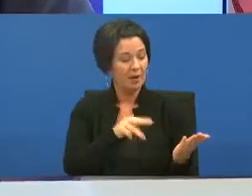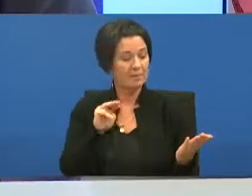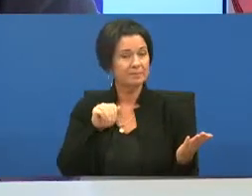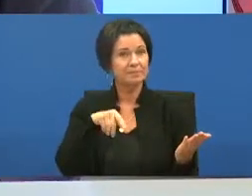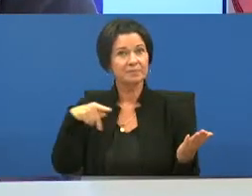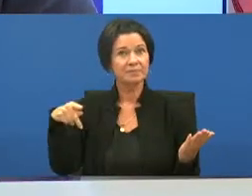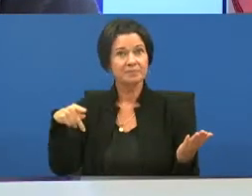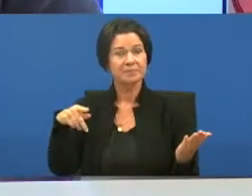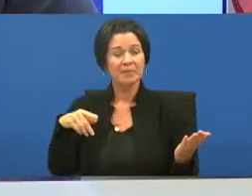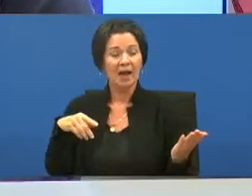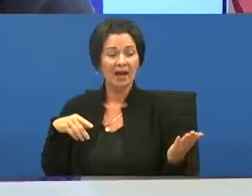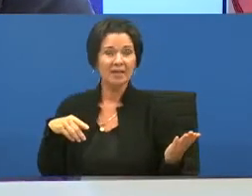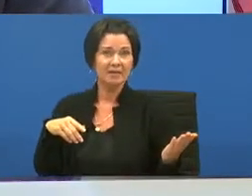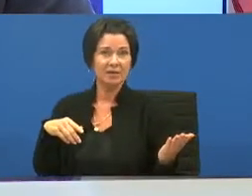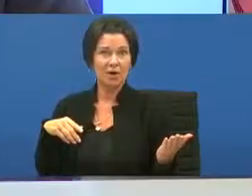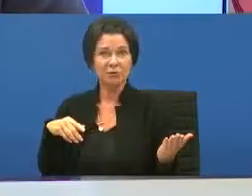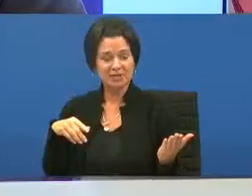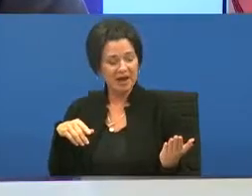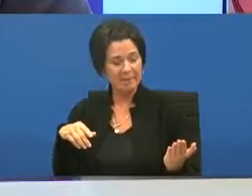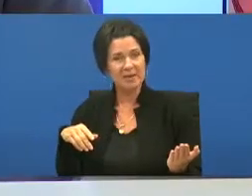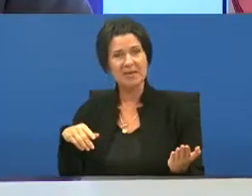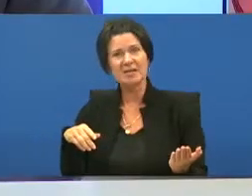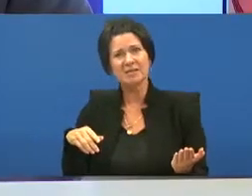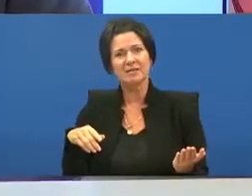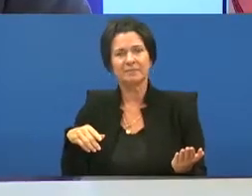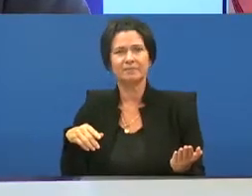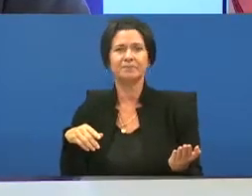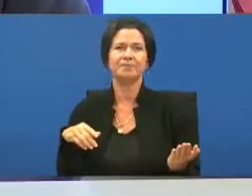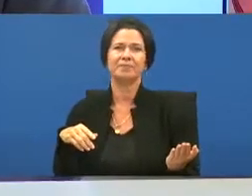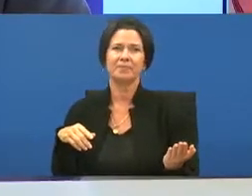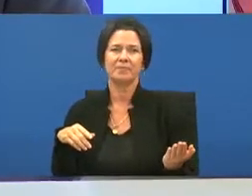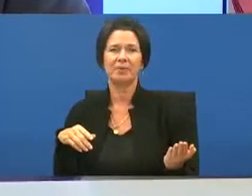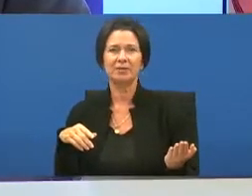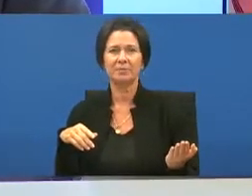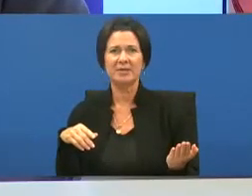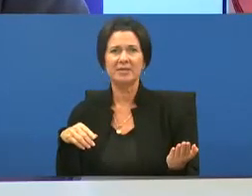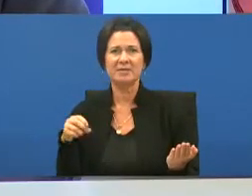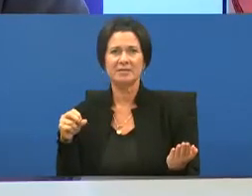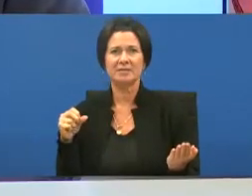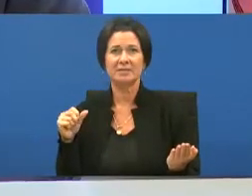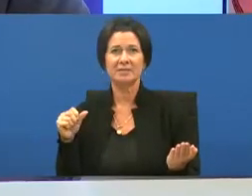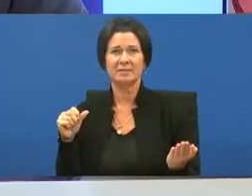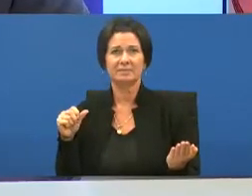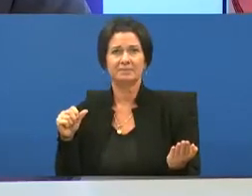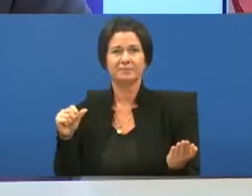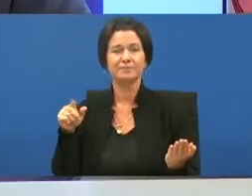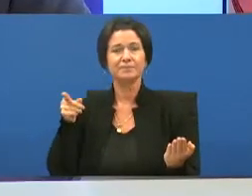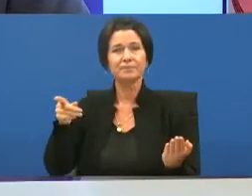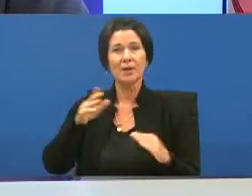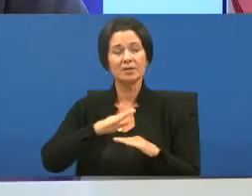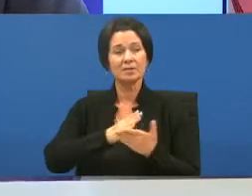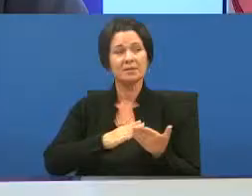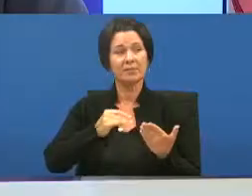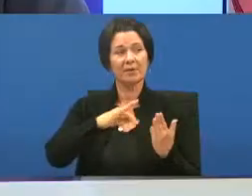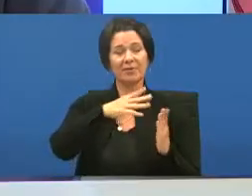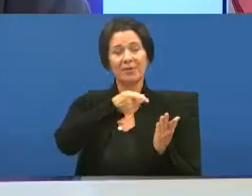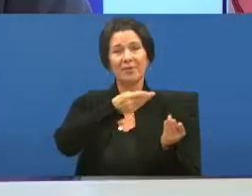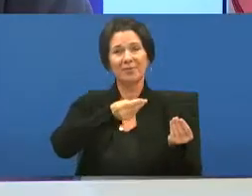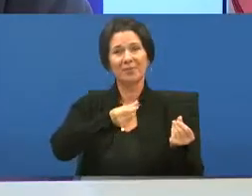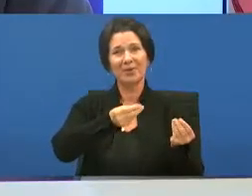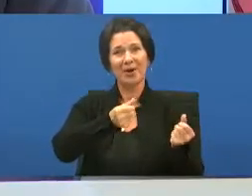the main entrances would be off of Comede. Looking at some of the properties that